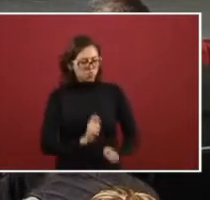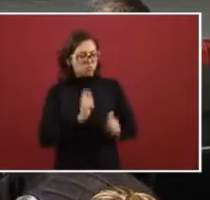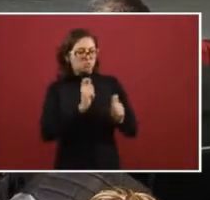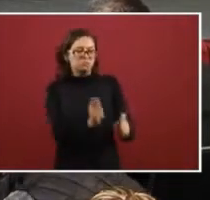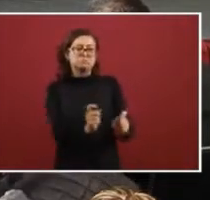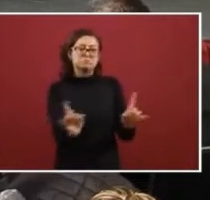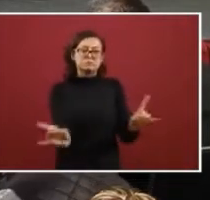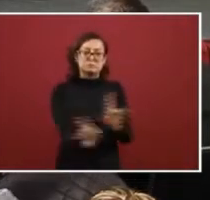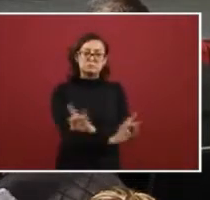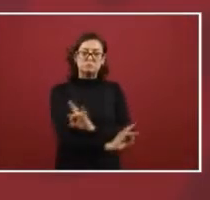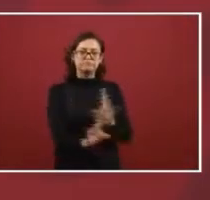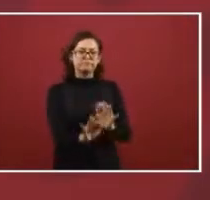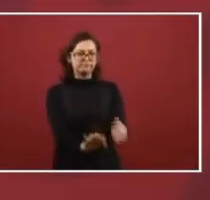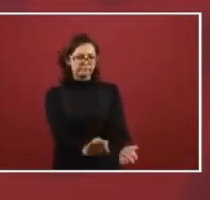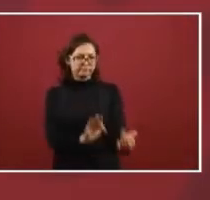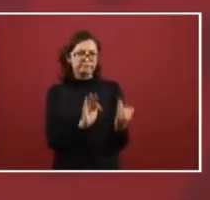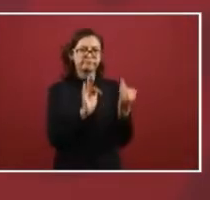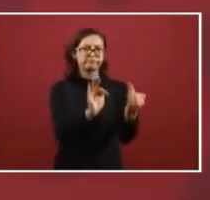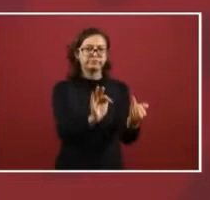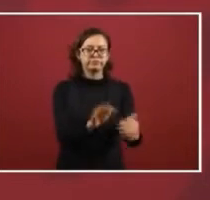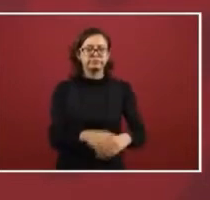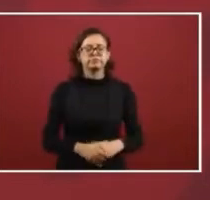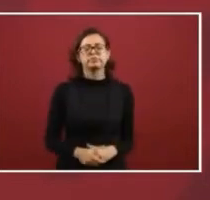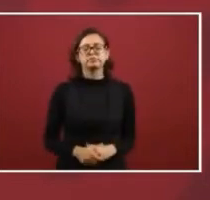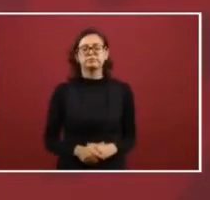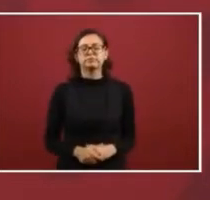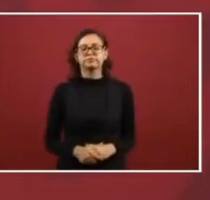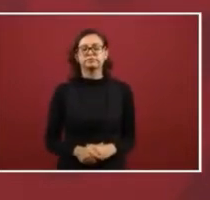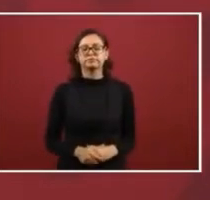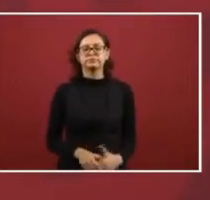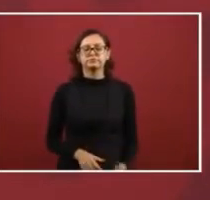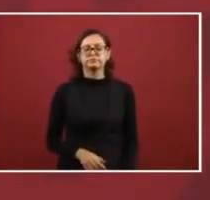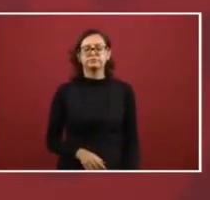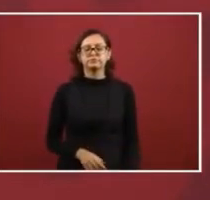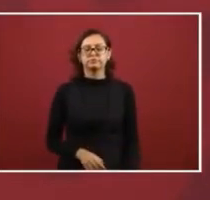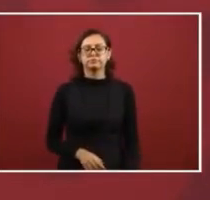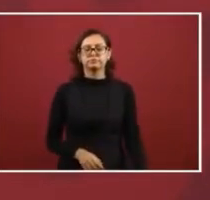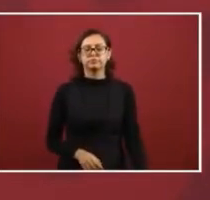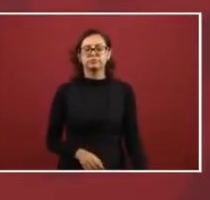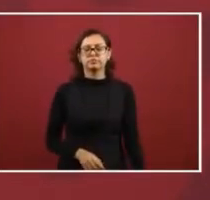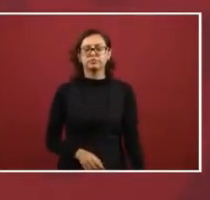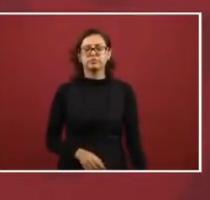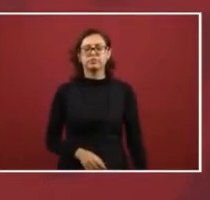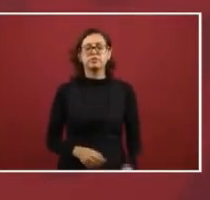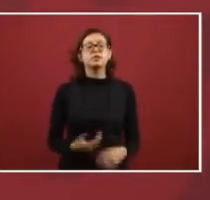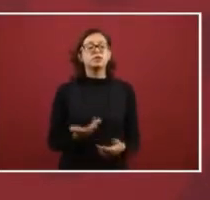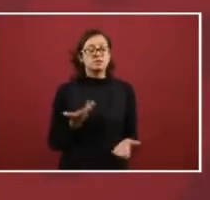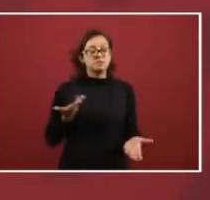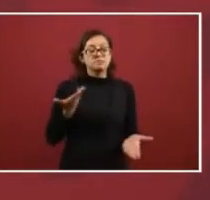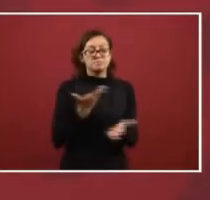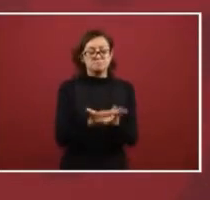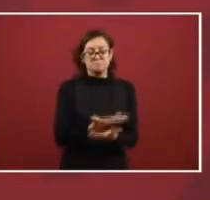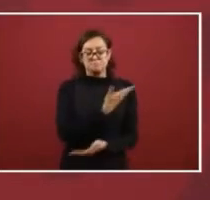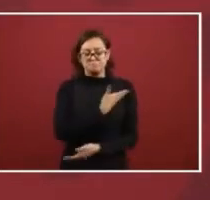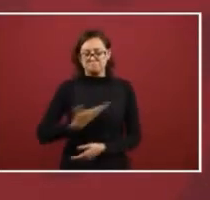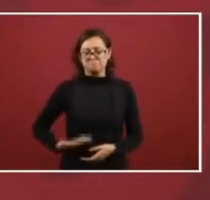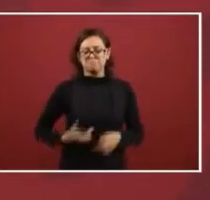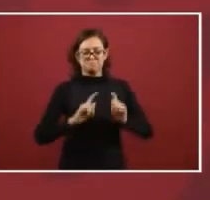so that they make it so that the community people will be the first responders in any